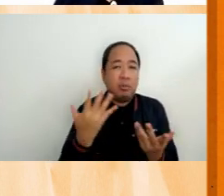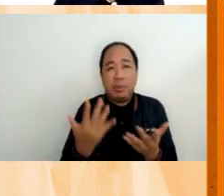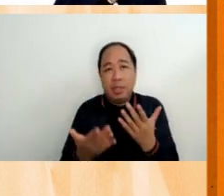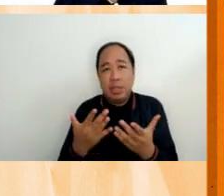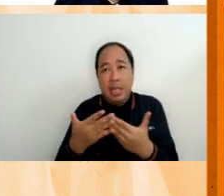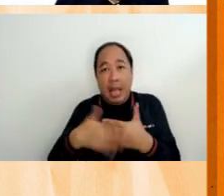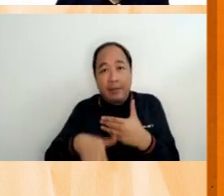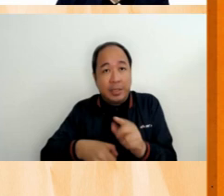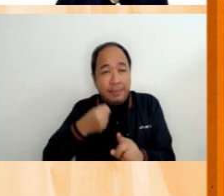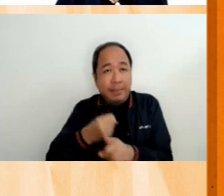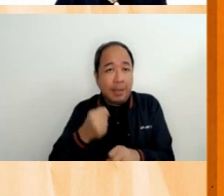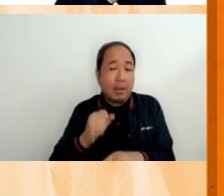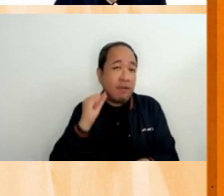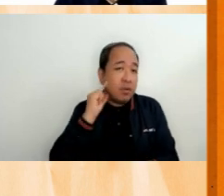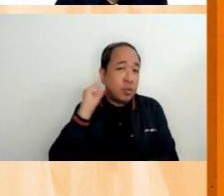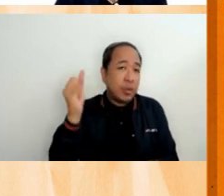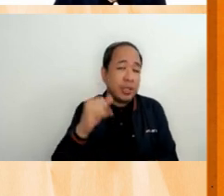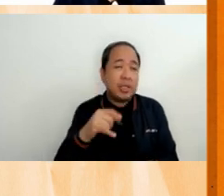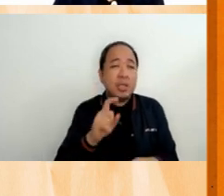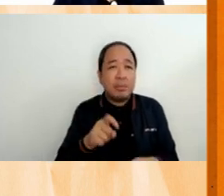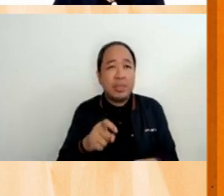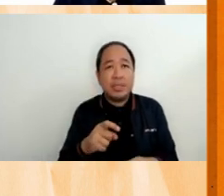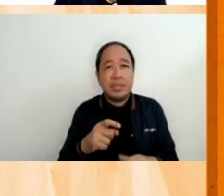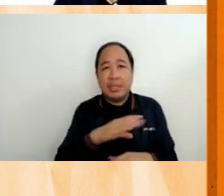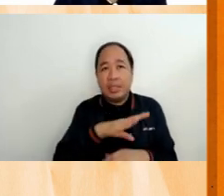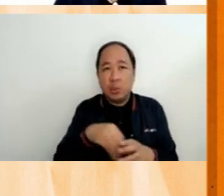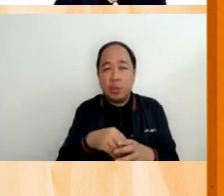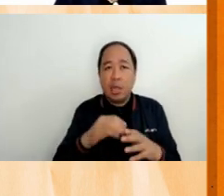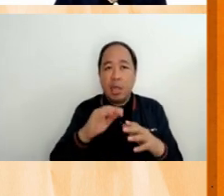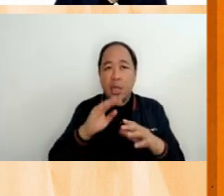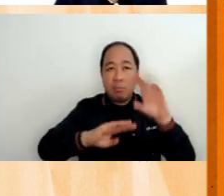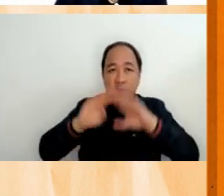the media. Again, this may be downloaded. I have the link here for your reference.